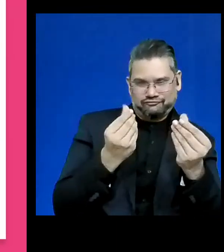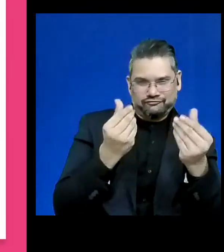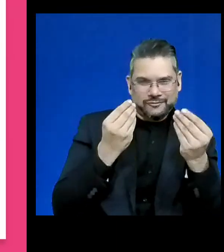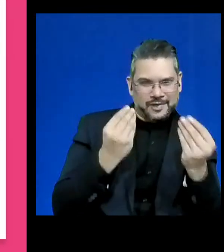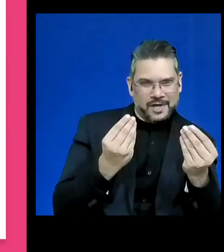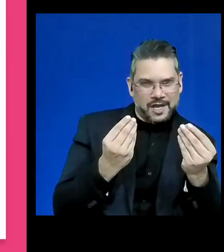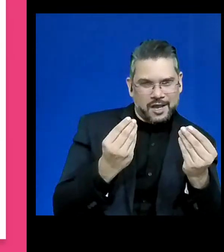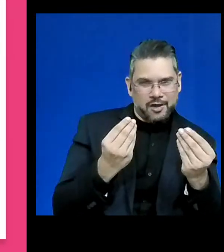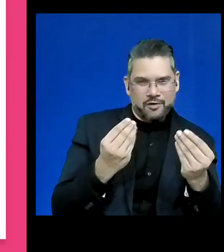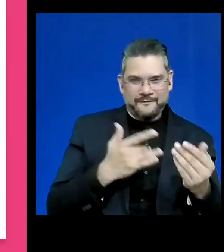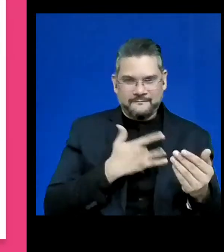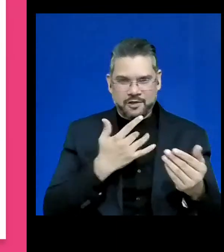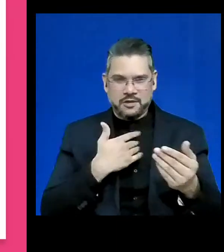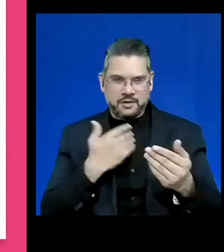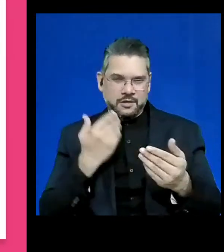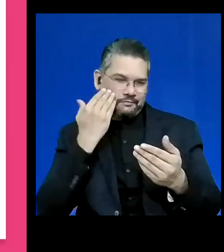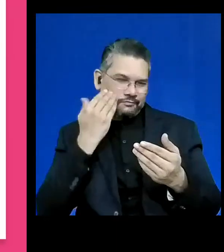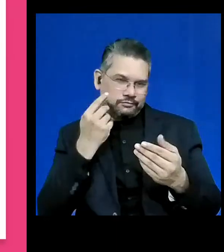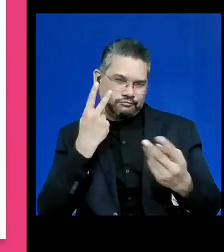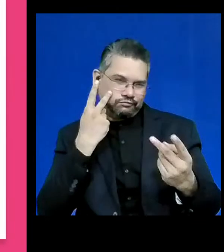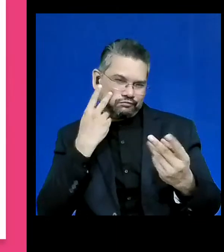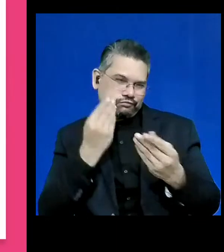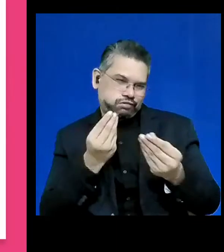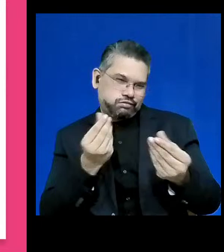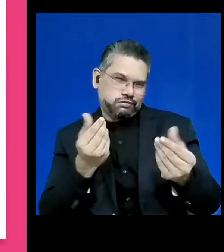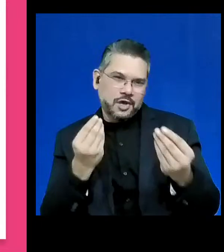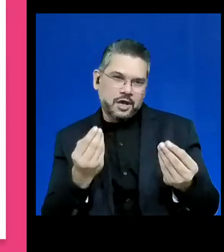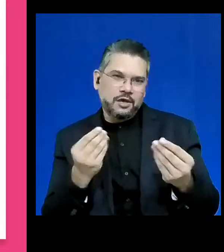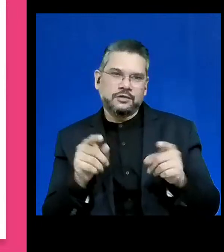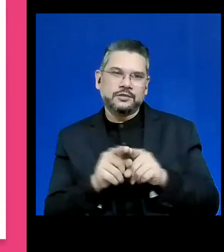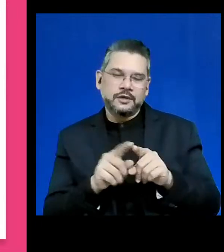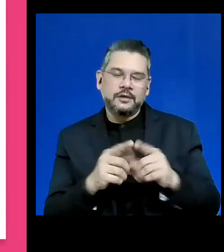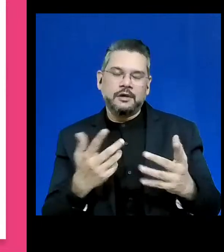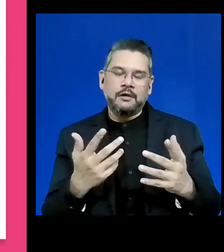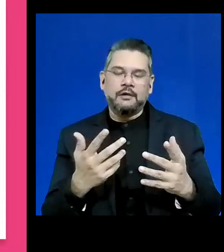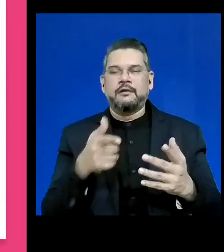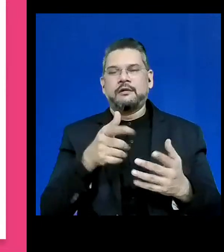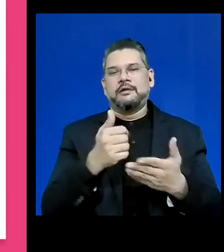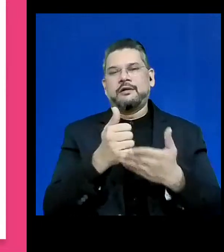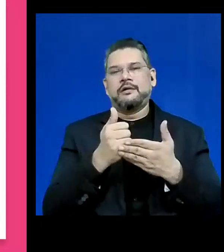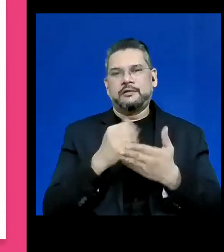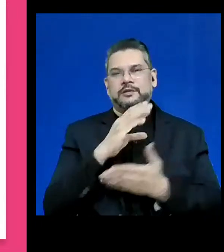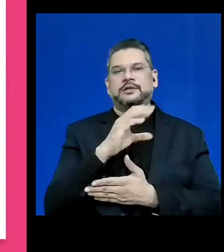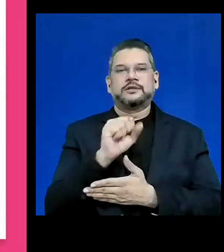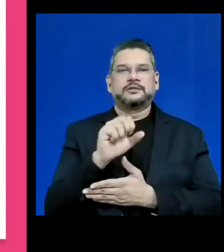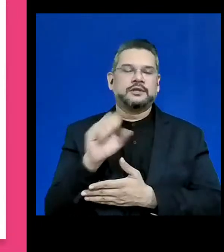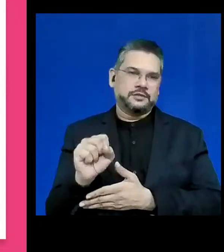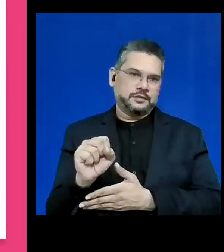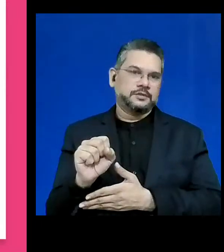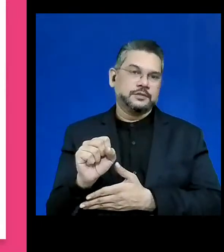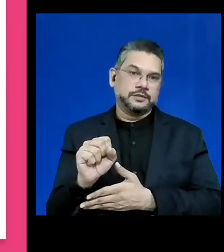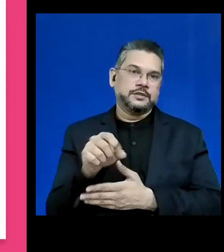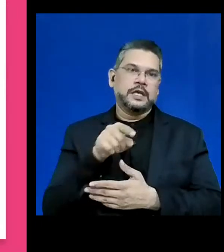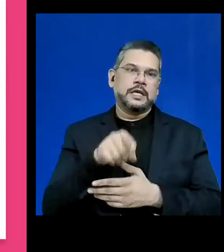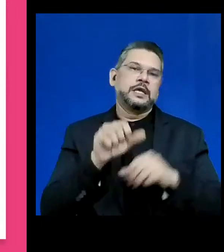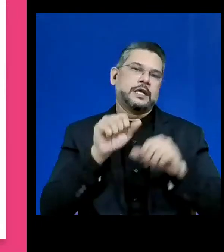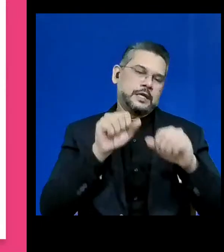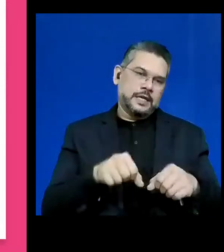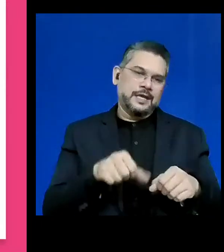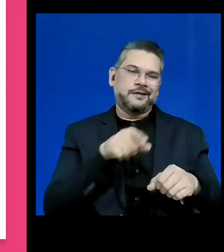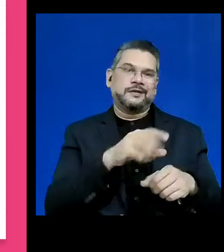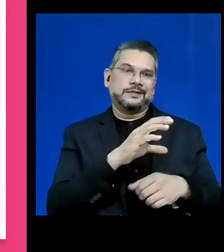Separation allows for users to have a semantic experience in HTML, and then the CSS can be separated from